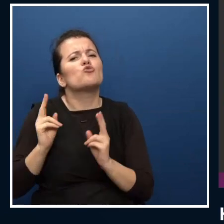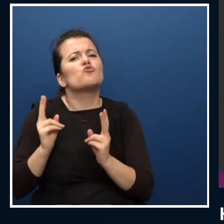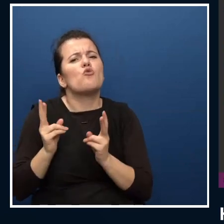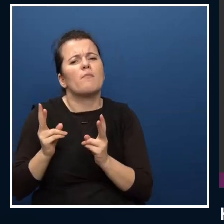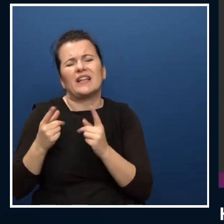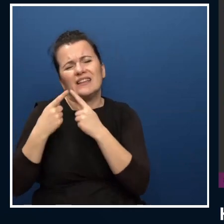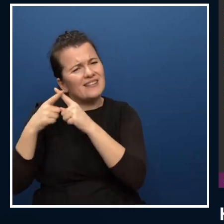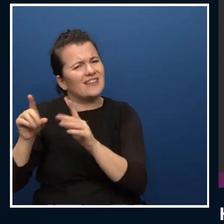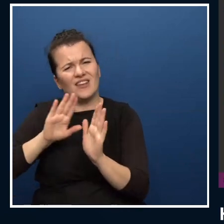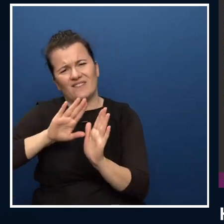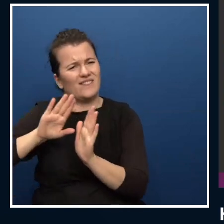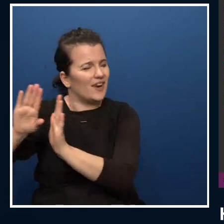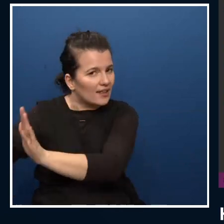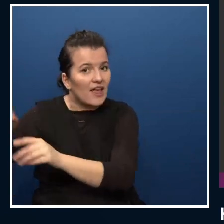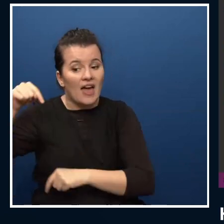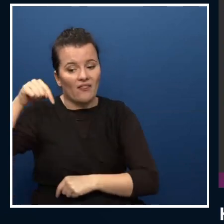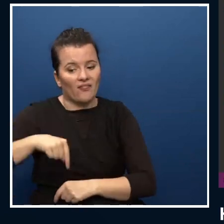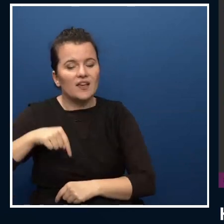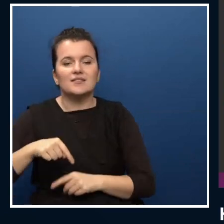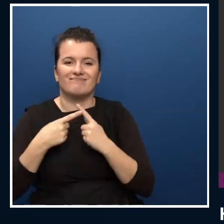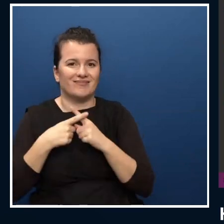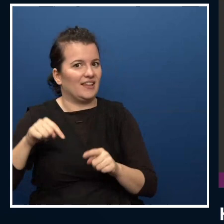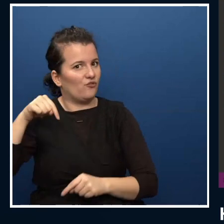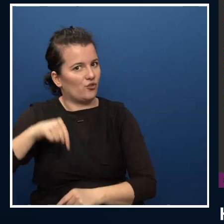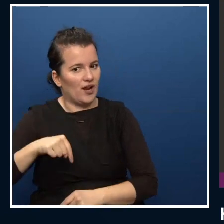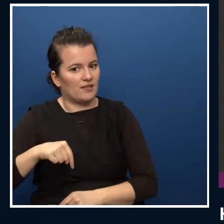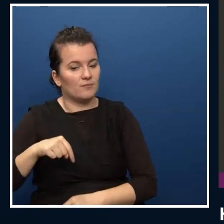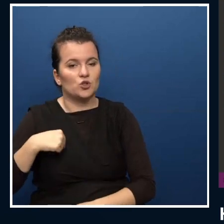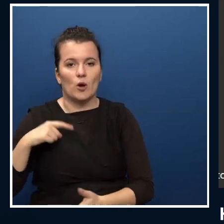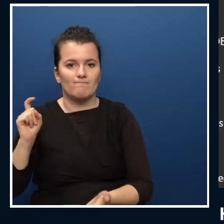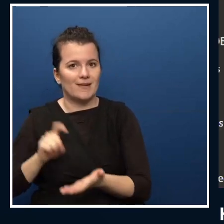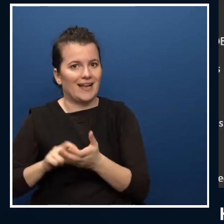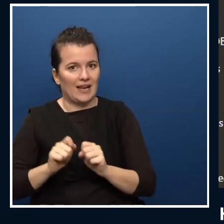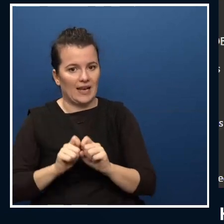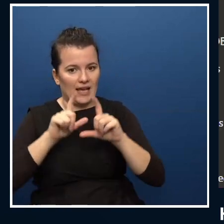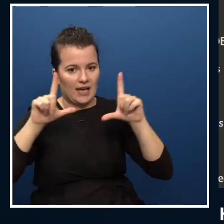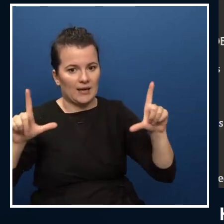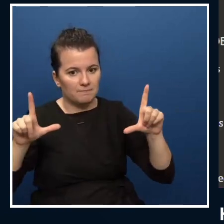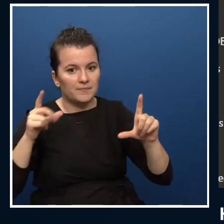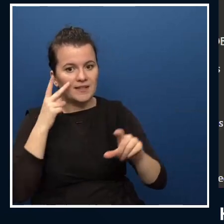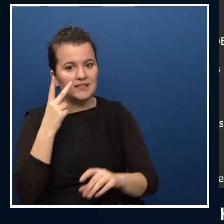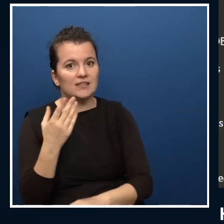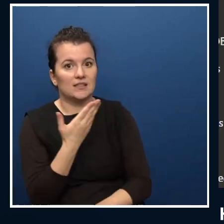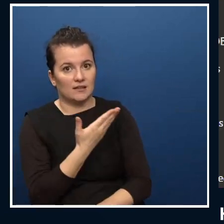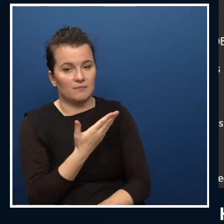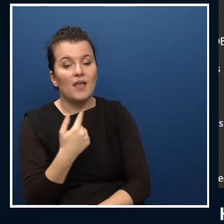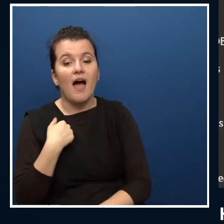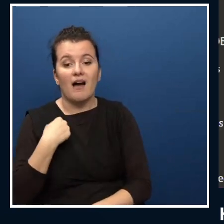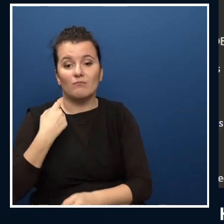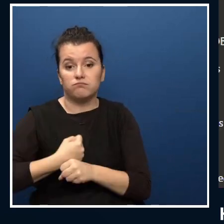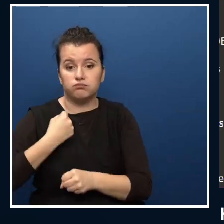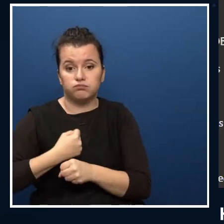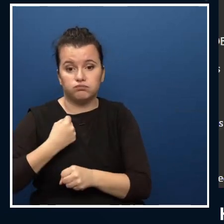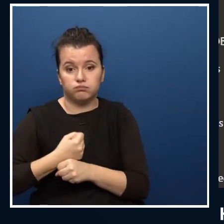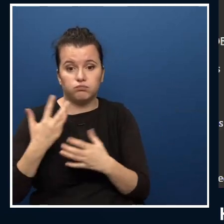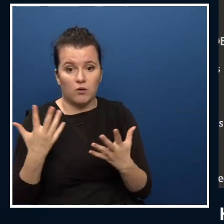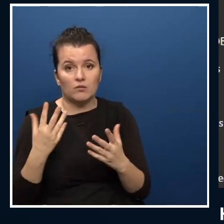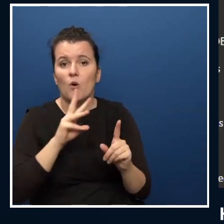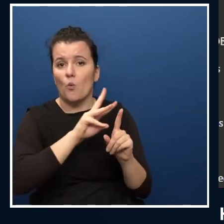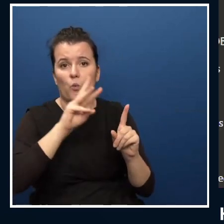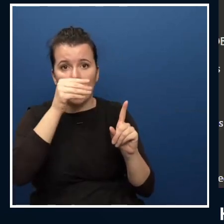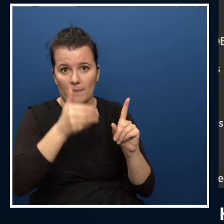any money. If I click on that, you can see that I'm running my website, my